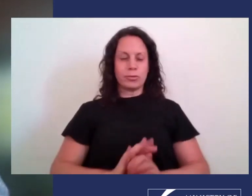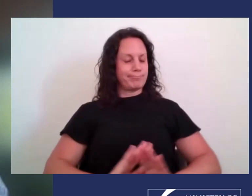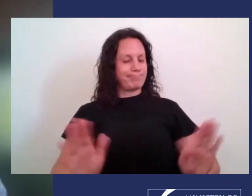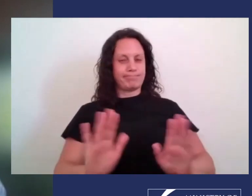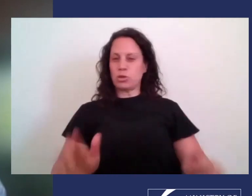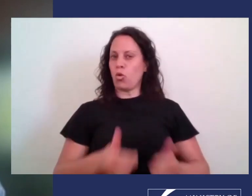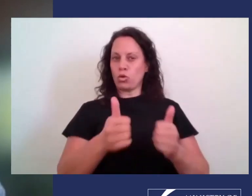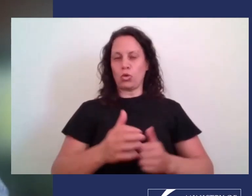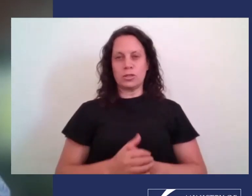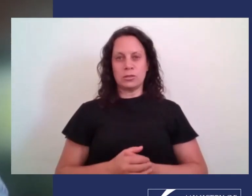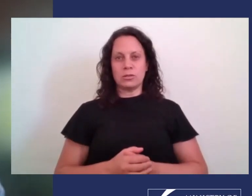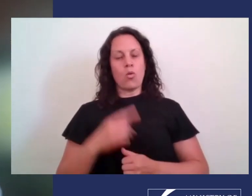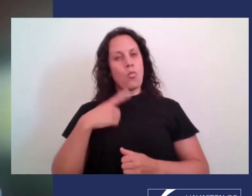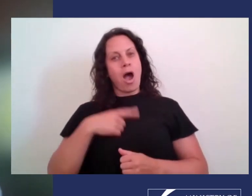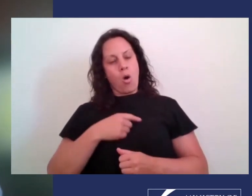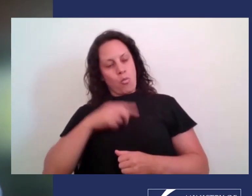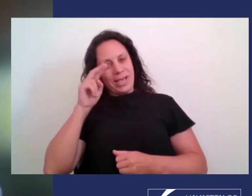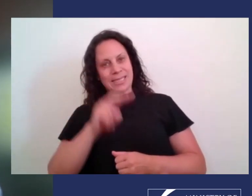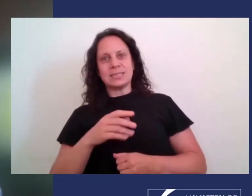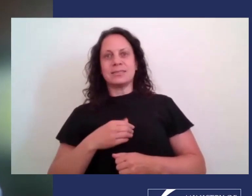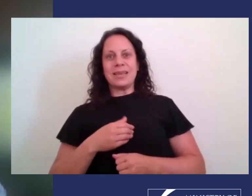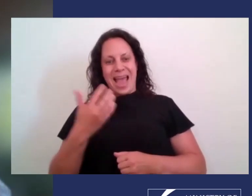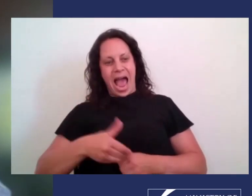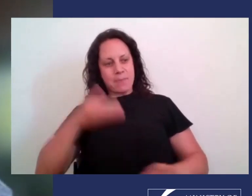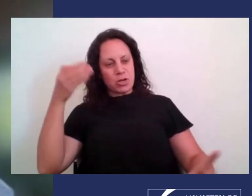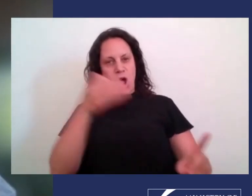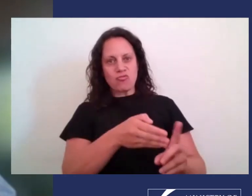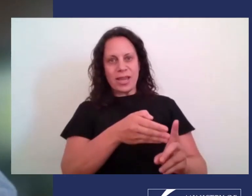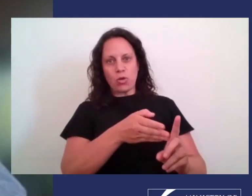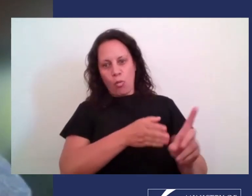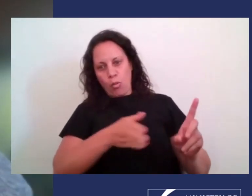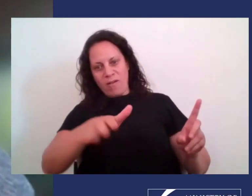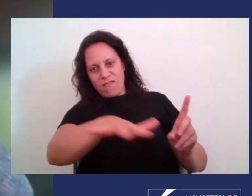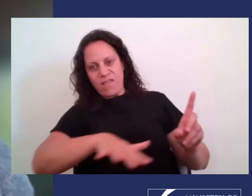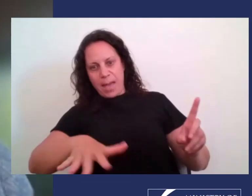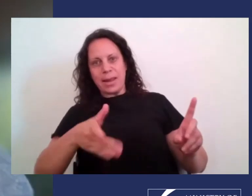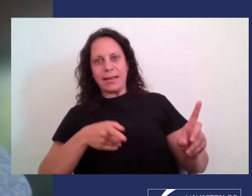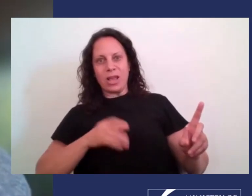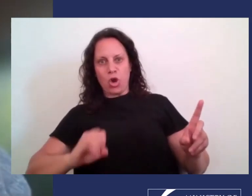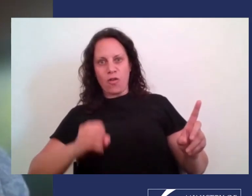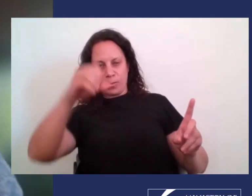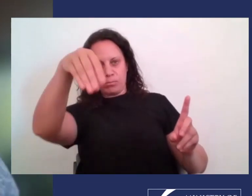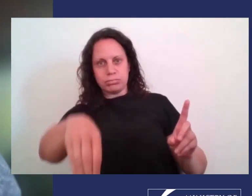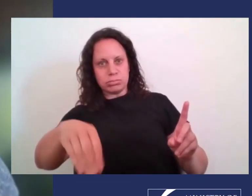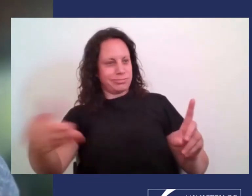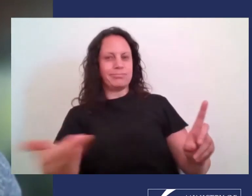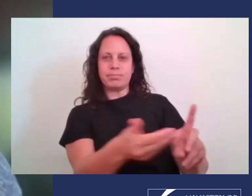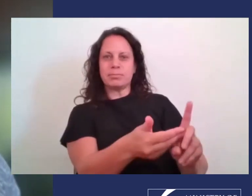indirect harm and we are seeing direct harm as well. And increasingly, paediatricians are worried